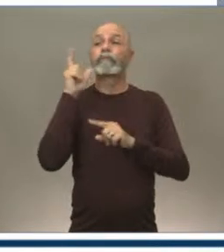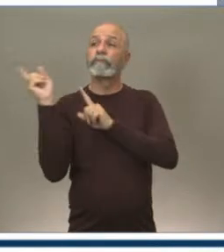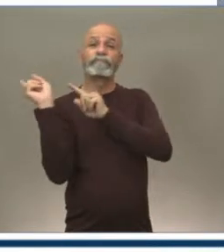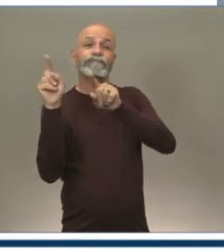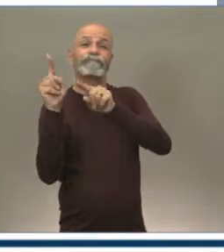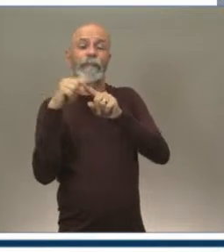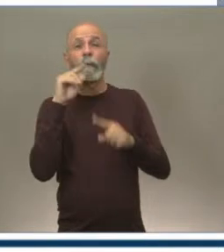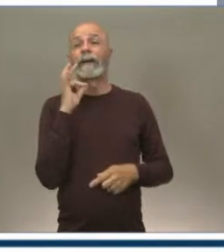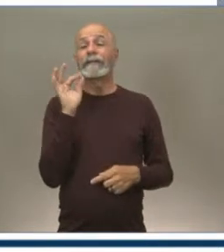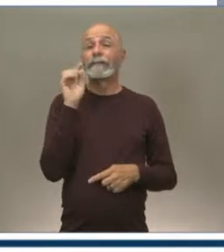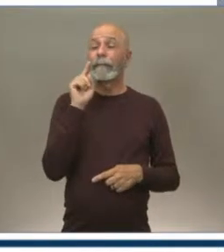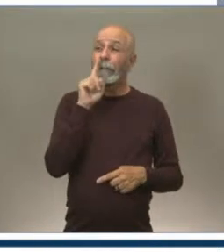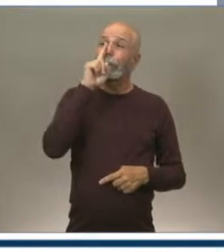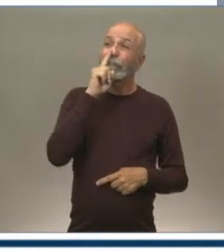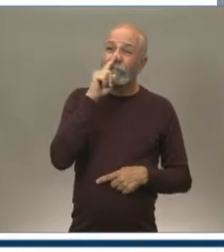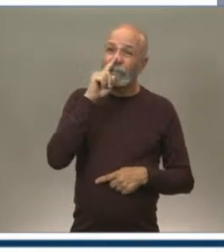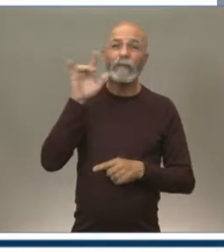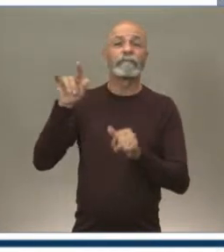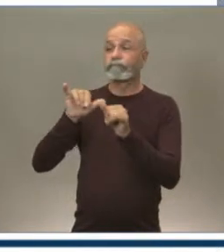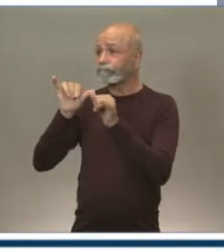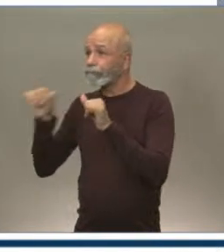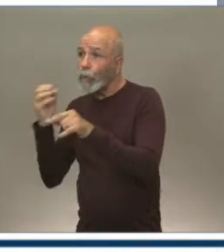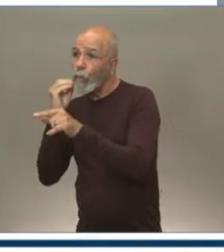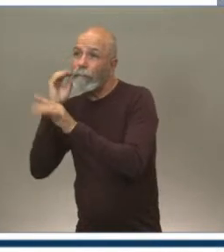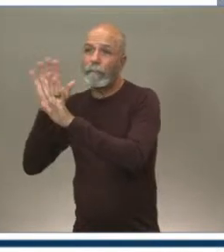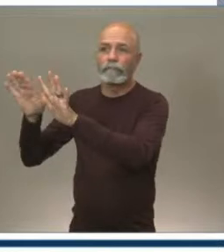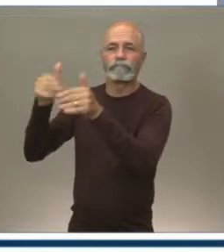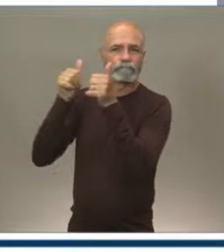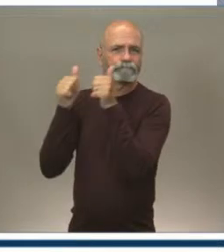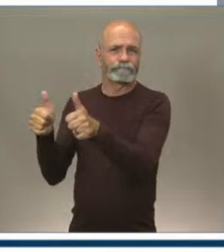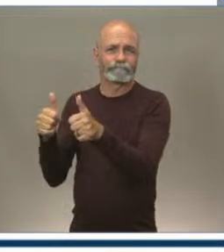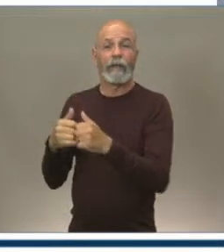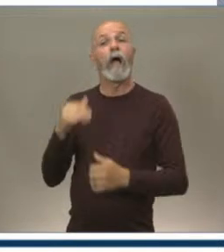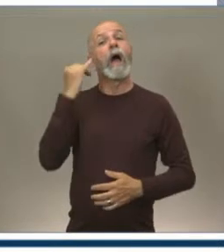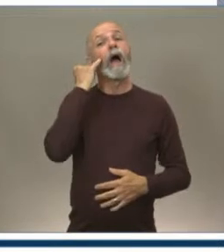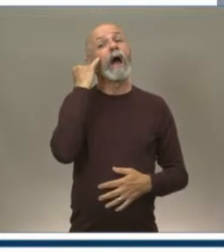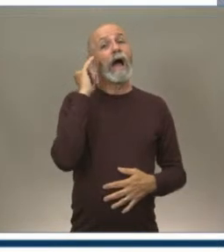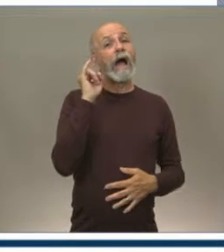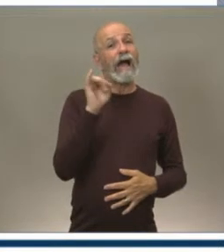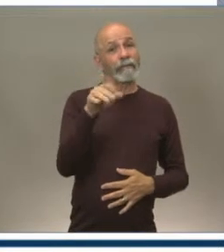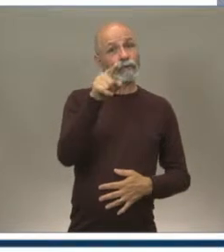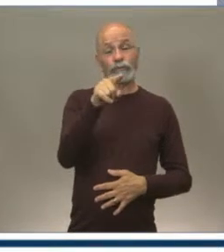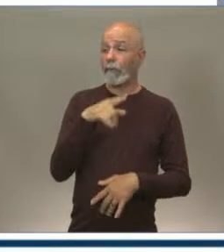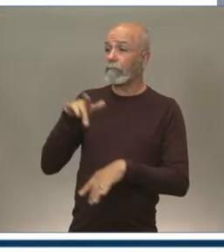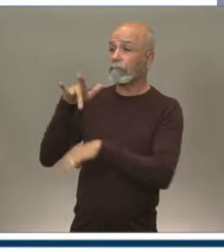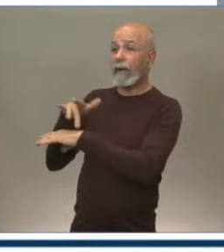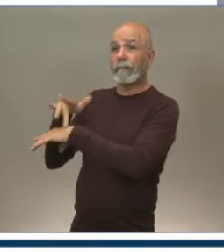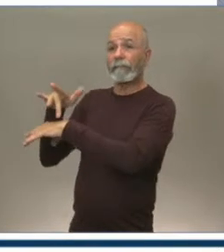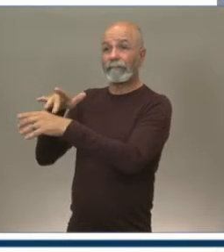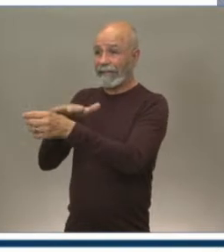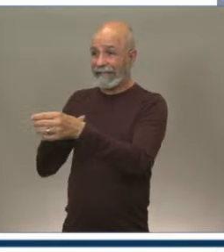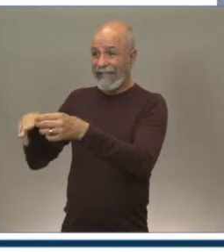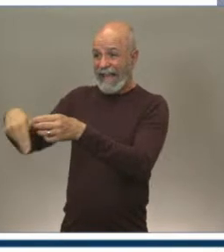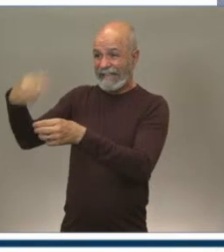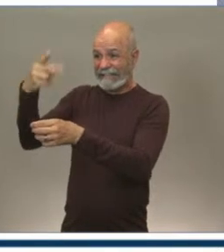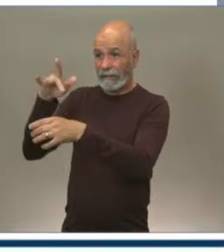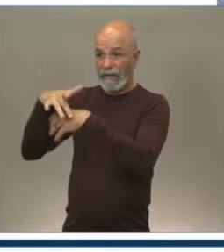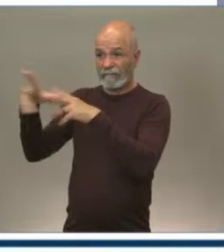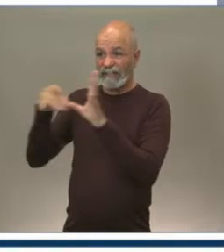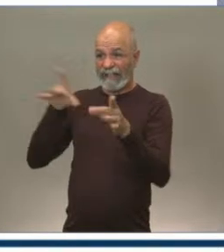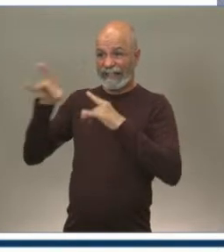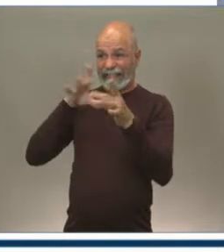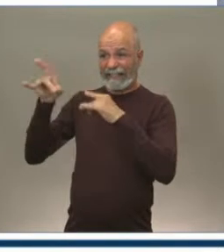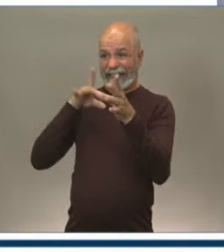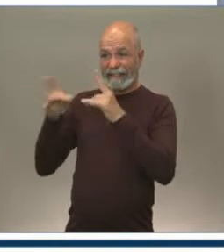to do that as well, especially those who have been into areas that have an exposure site. The fluctuation in case numbers